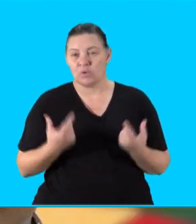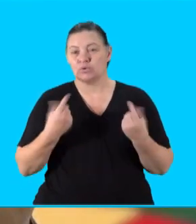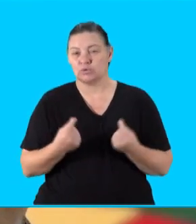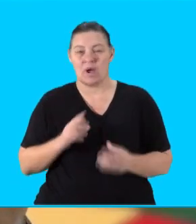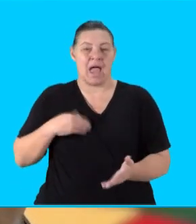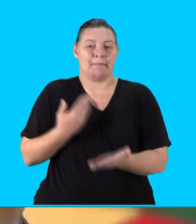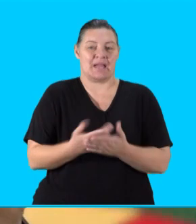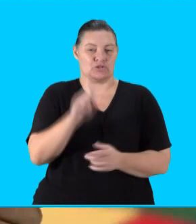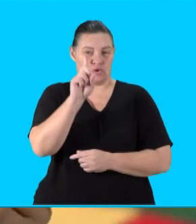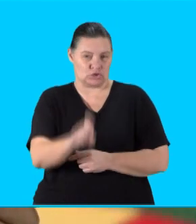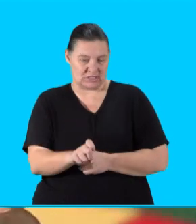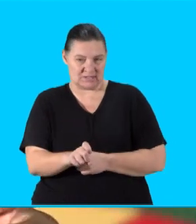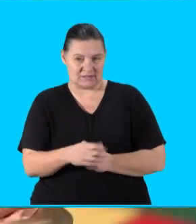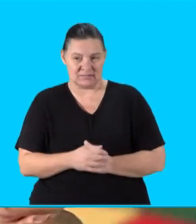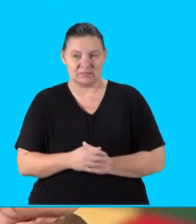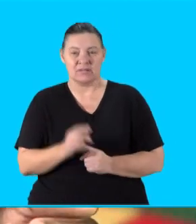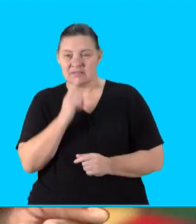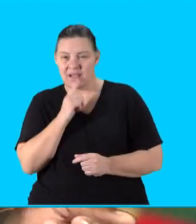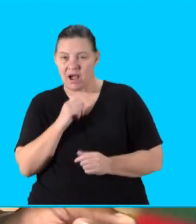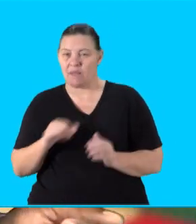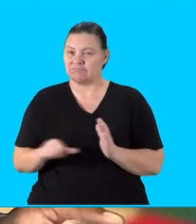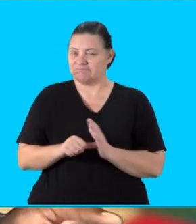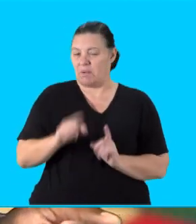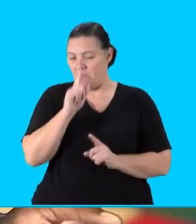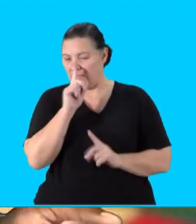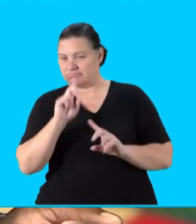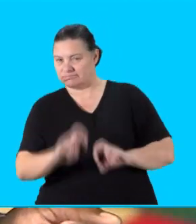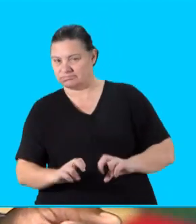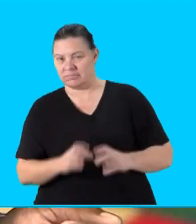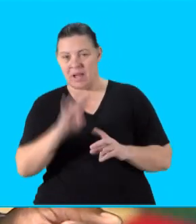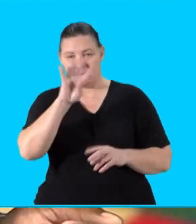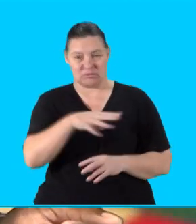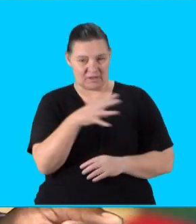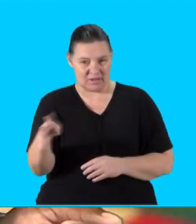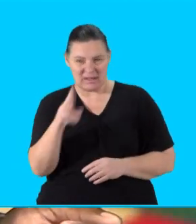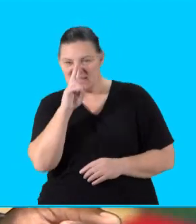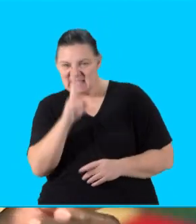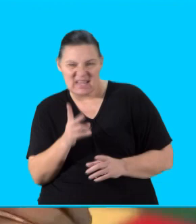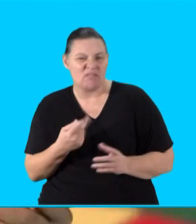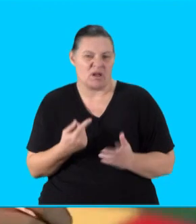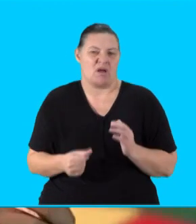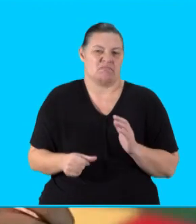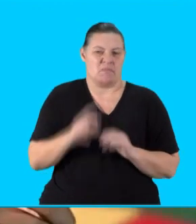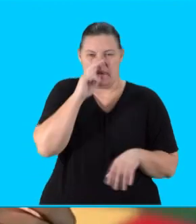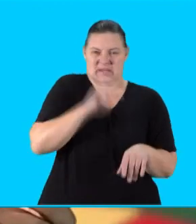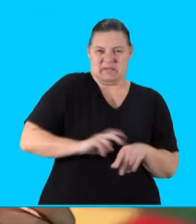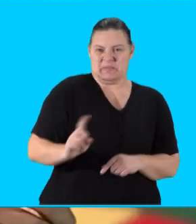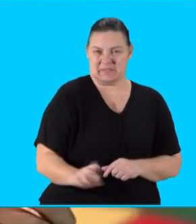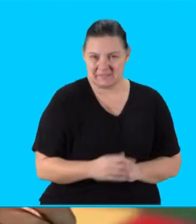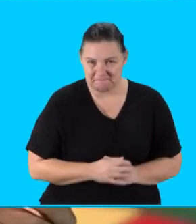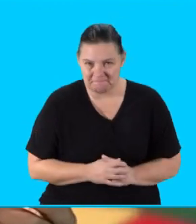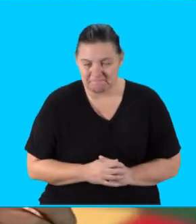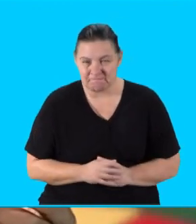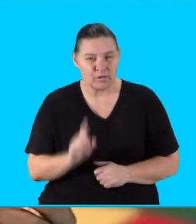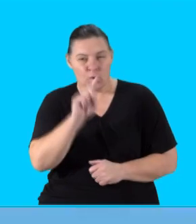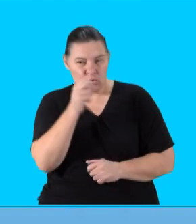application question and get right into the crux of our periodic table and see what it entails. So, let's answer